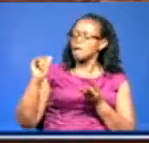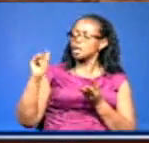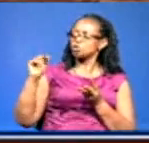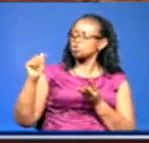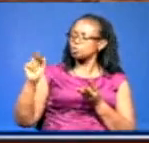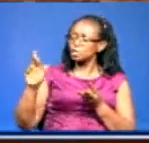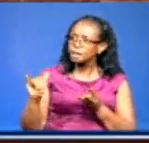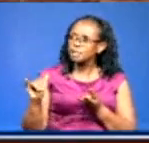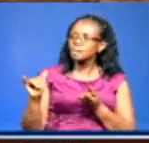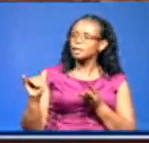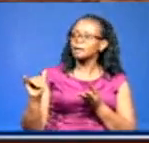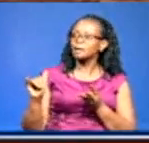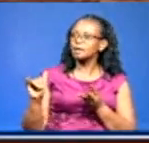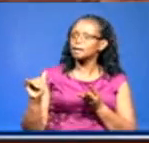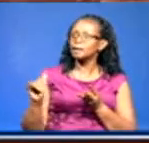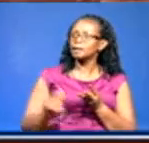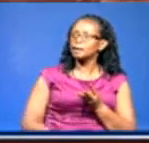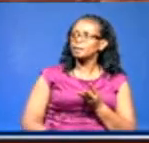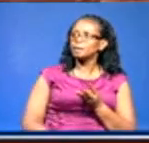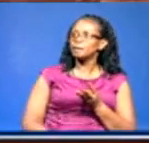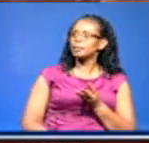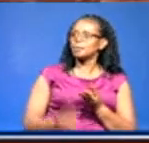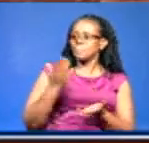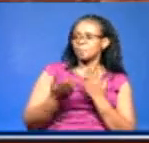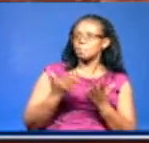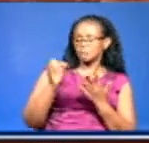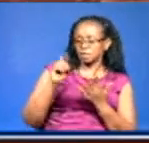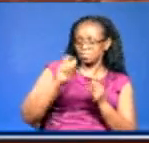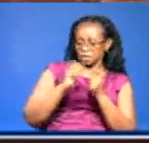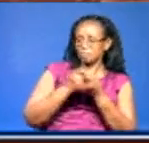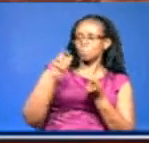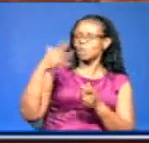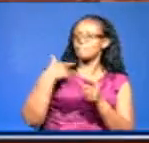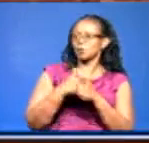might be having one of the best executive teams. So, Mr. Speaker,